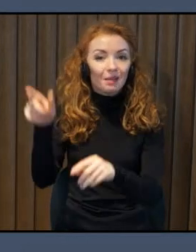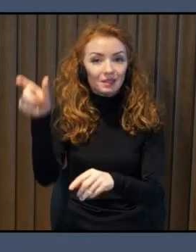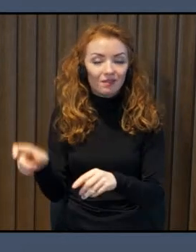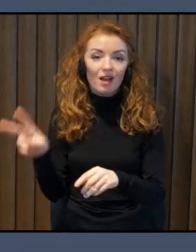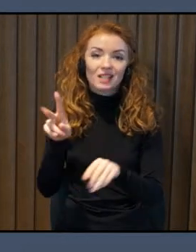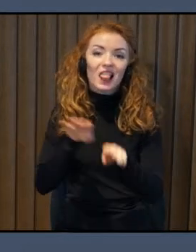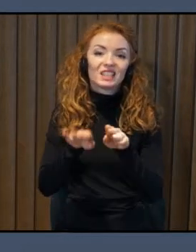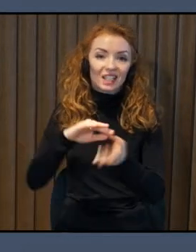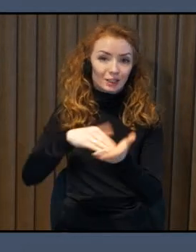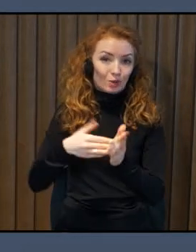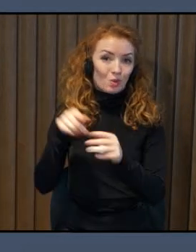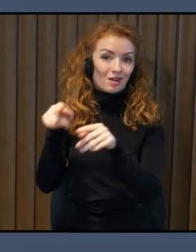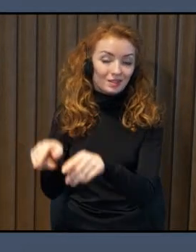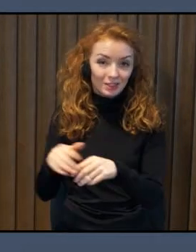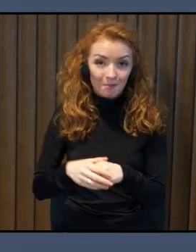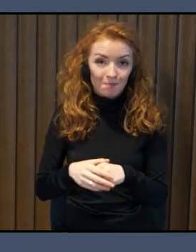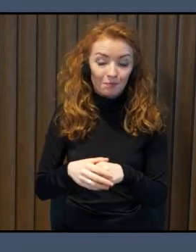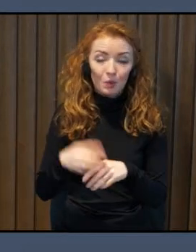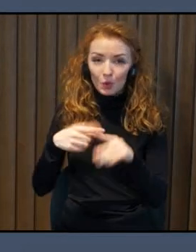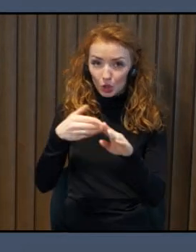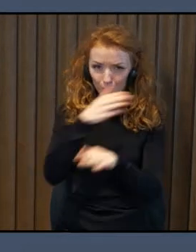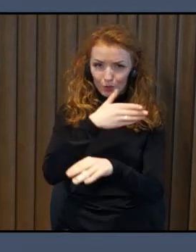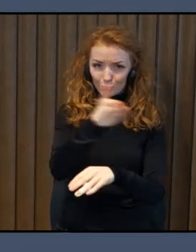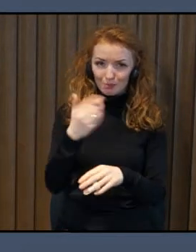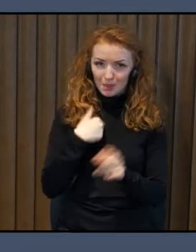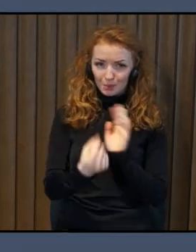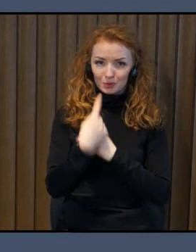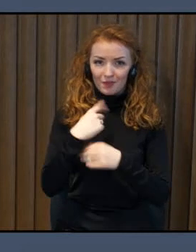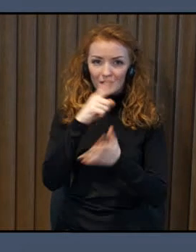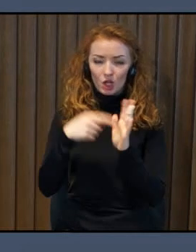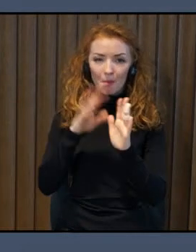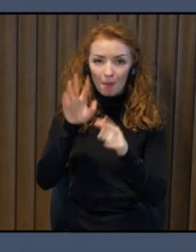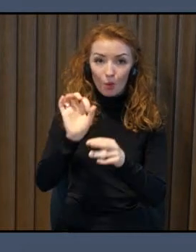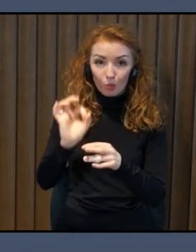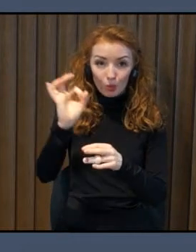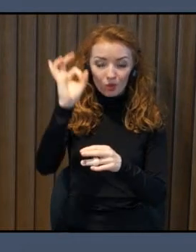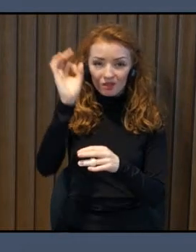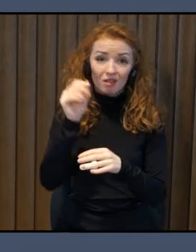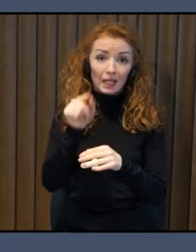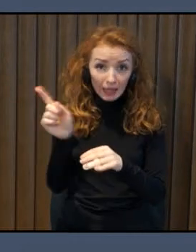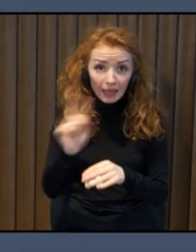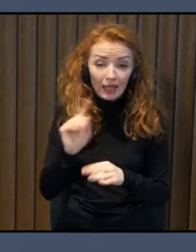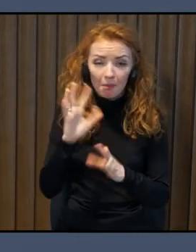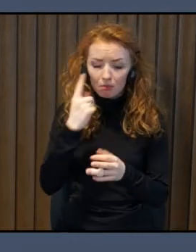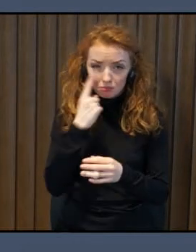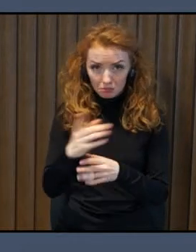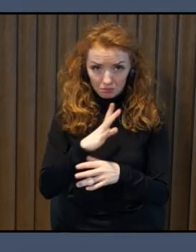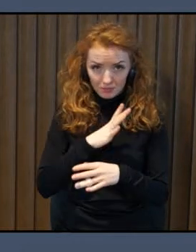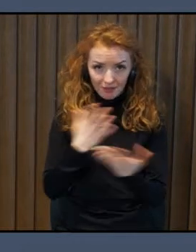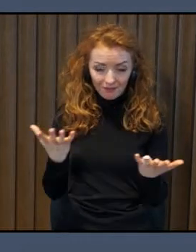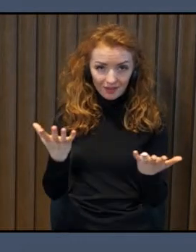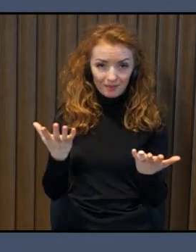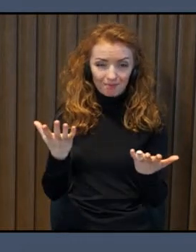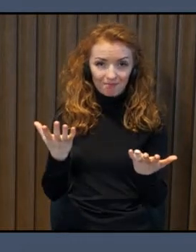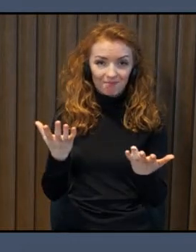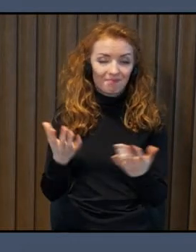from professionals, and also talk to others who are in similar situations. And if you talk about these dots, they